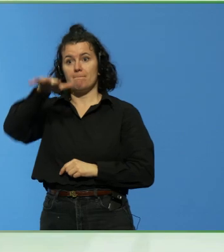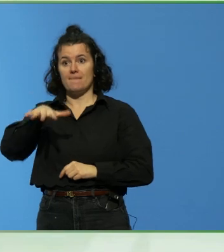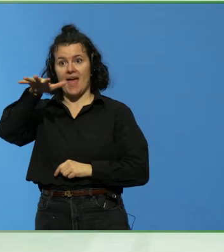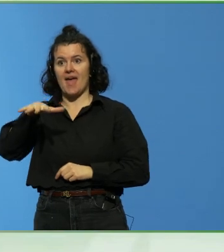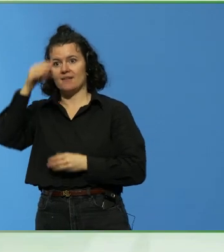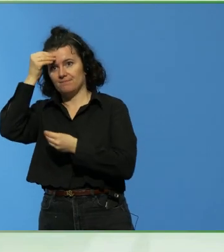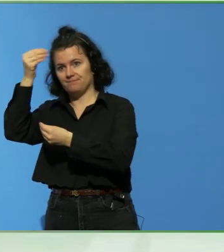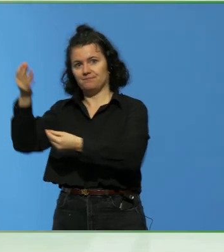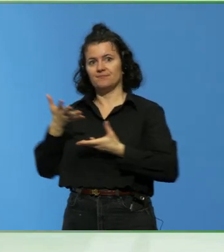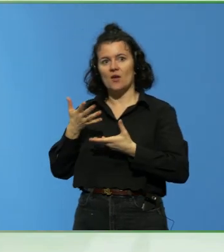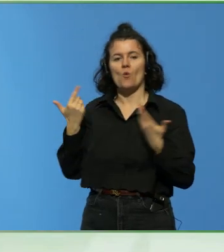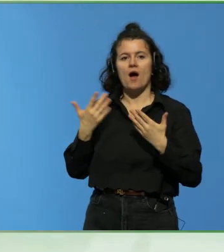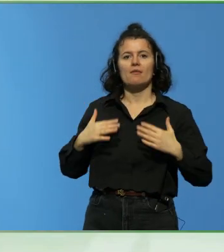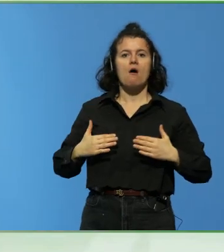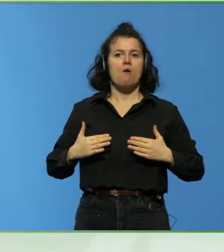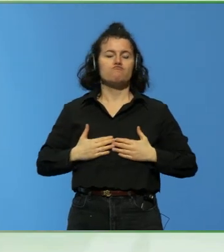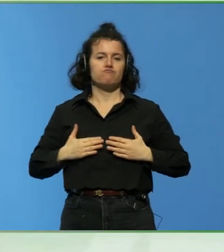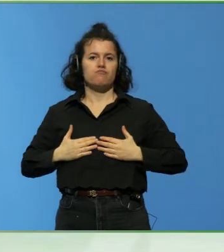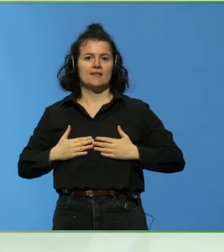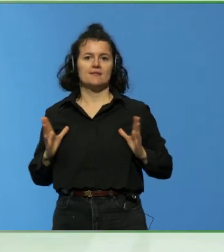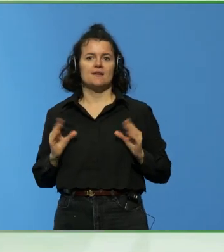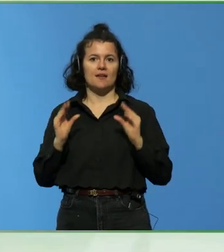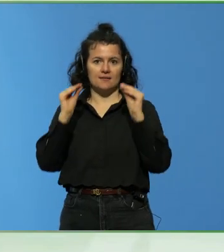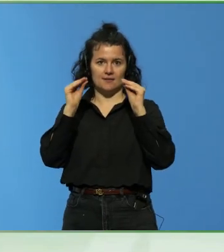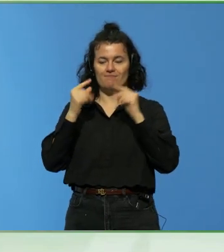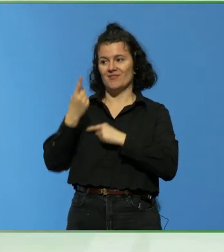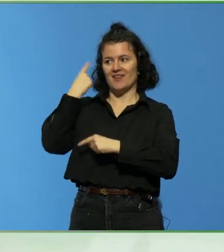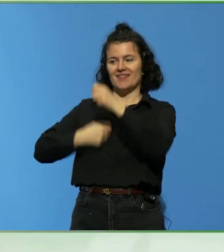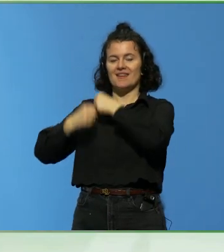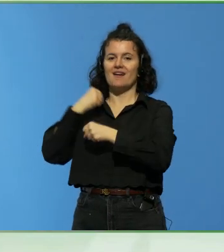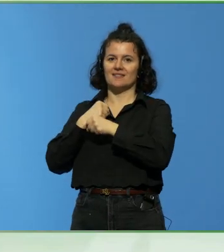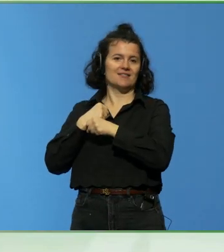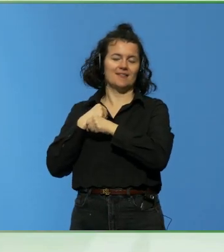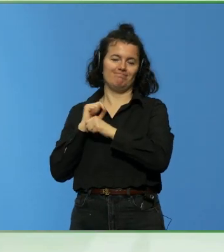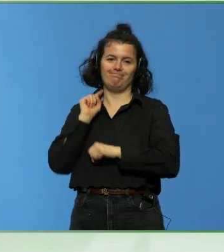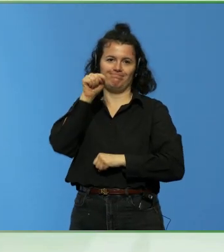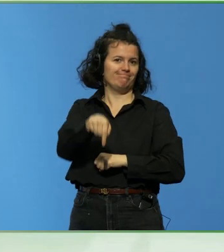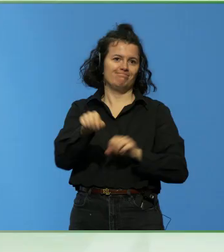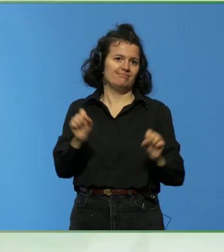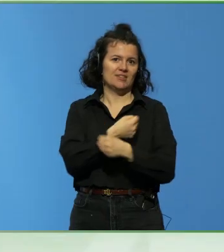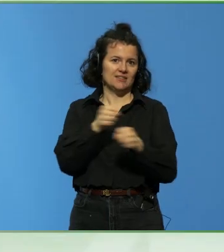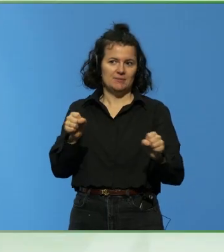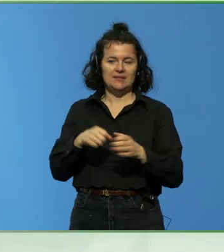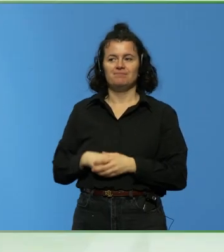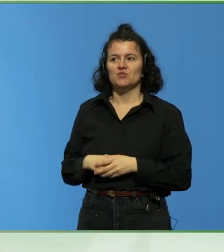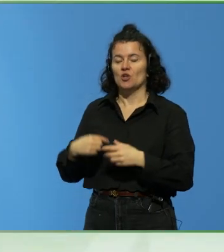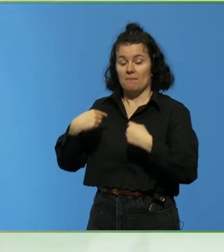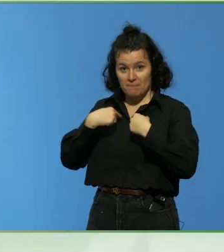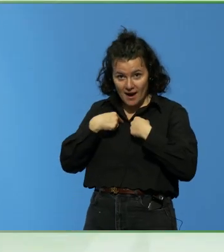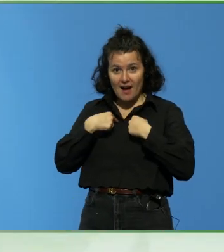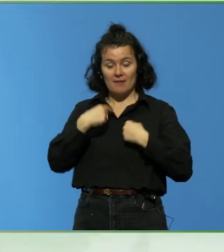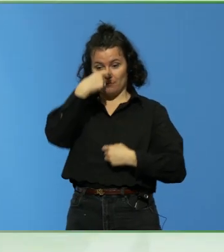I wasn't able to attend last year, but through my journey, which became a personal life crisis, I